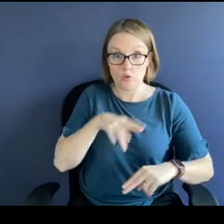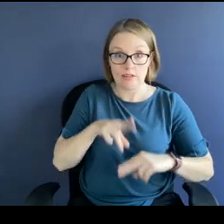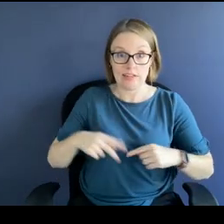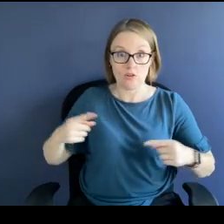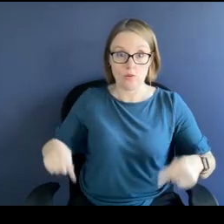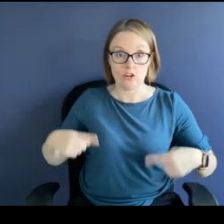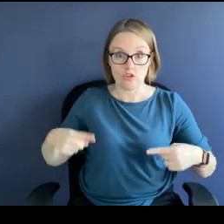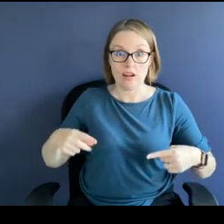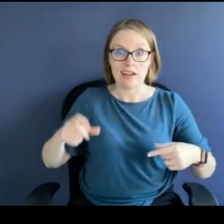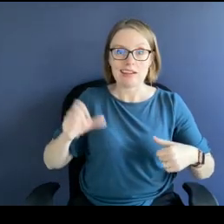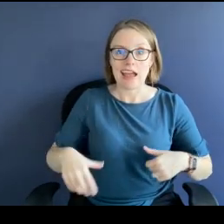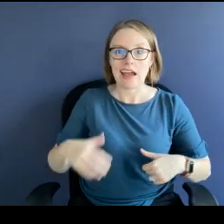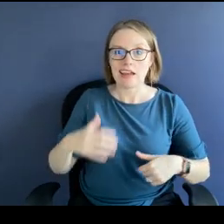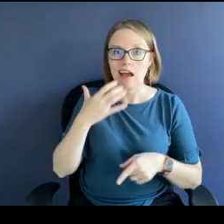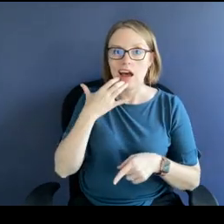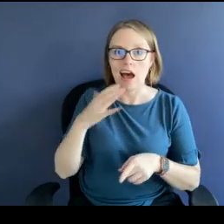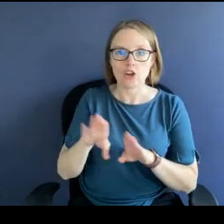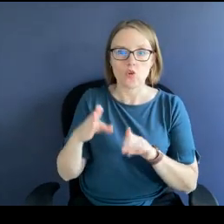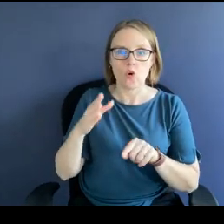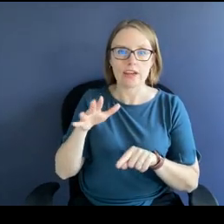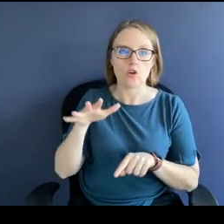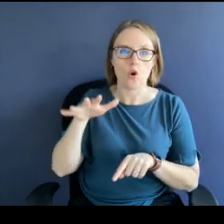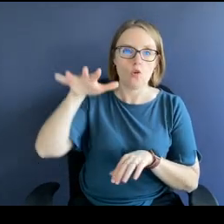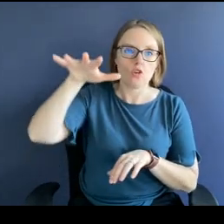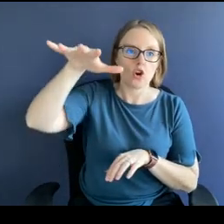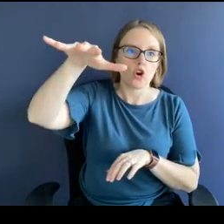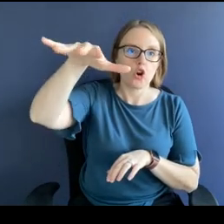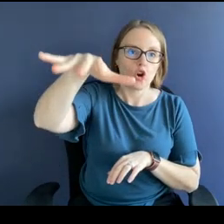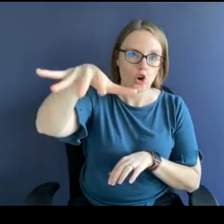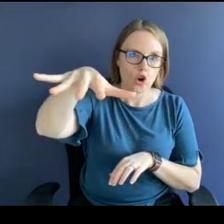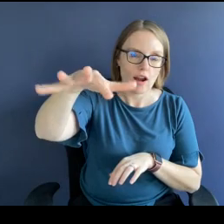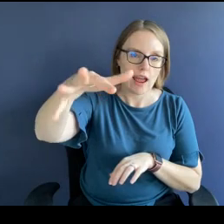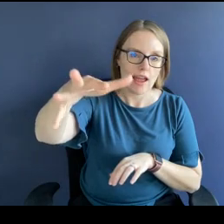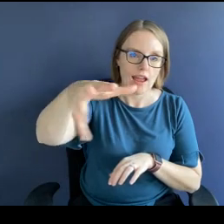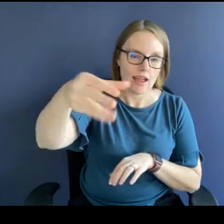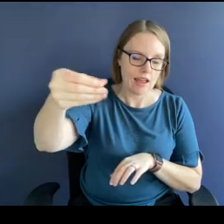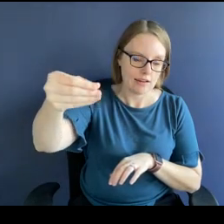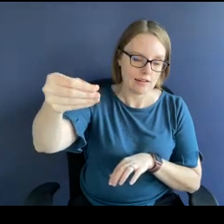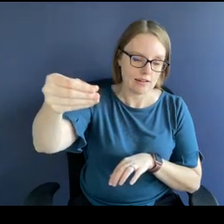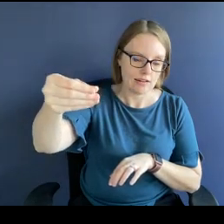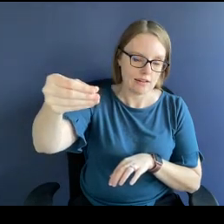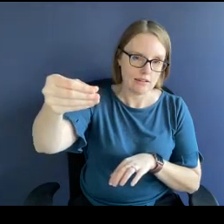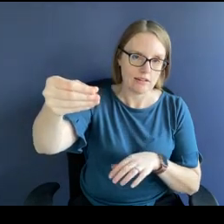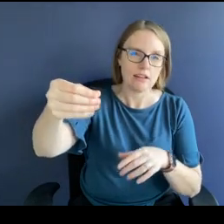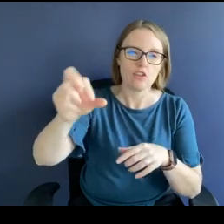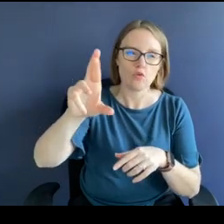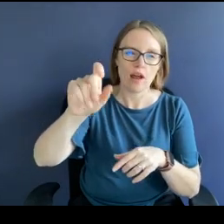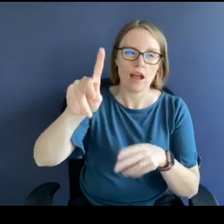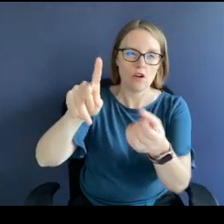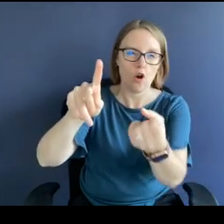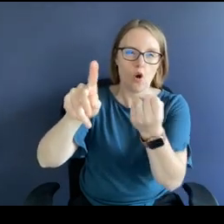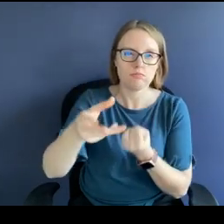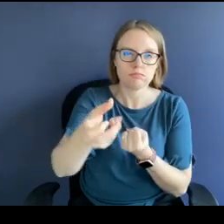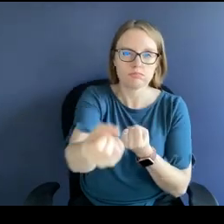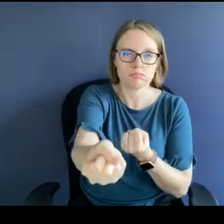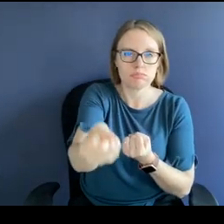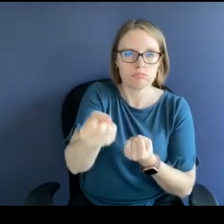hot door and at minimum pull out the bottom oven rack.